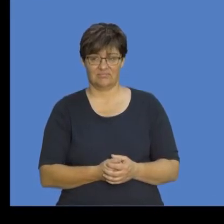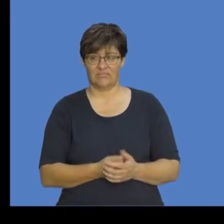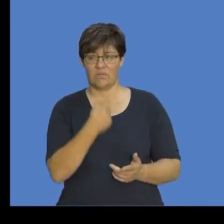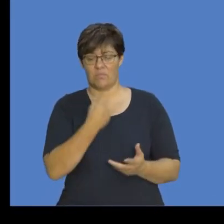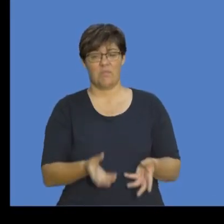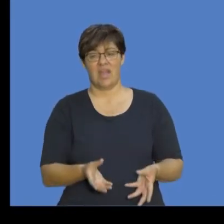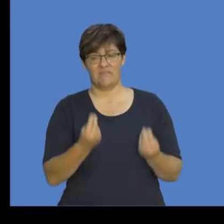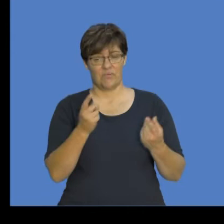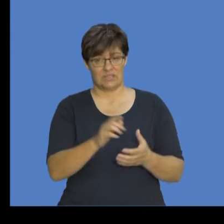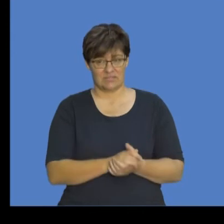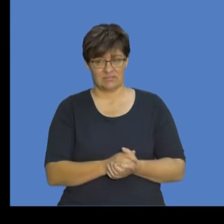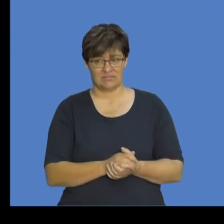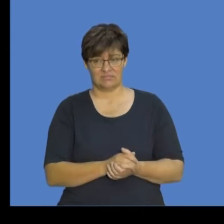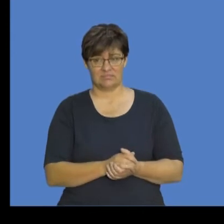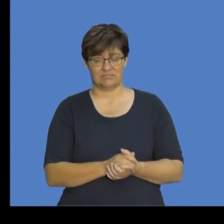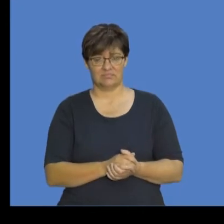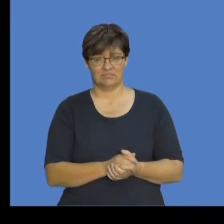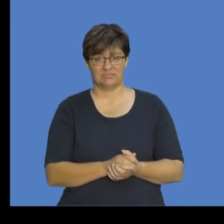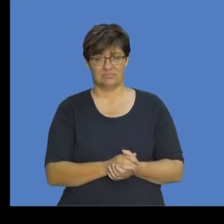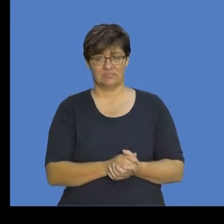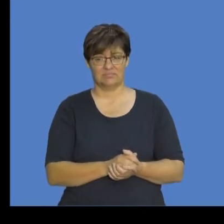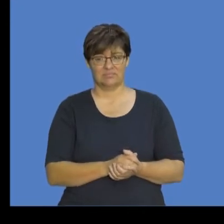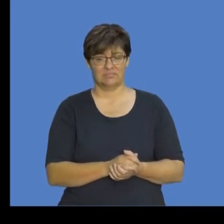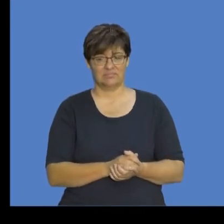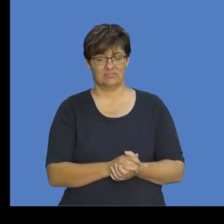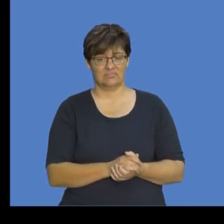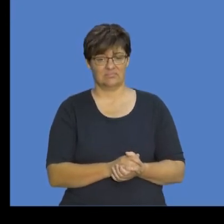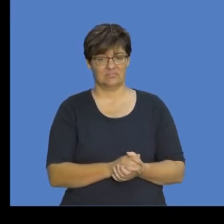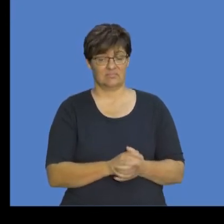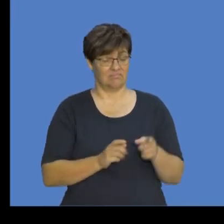Okay. So this is what we have.